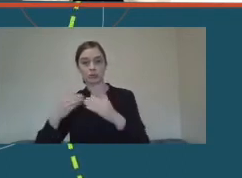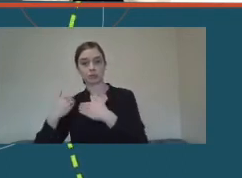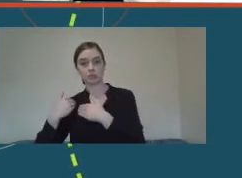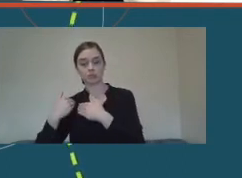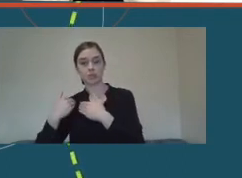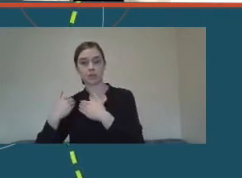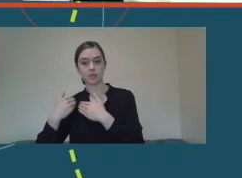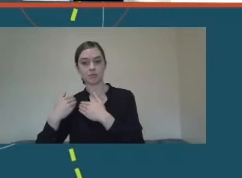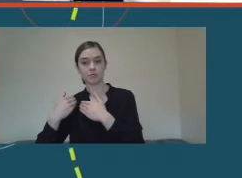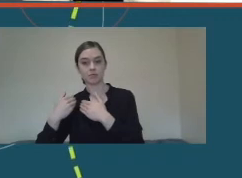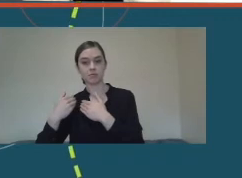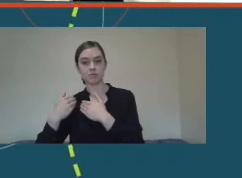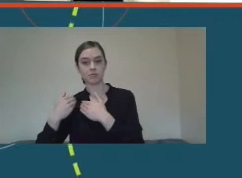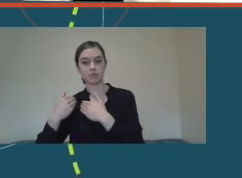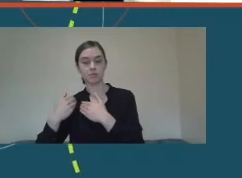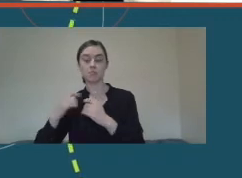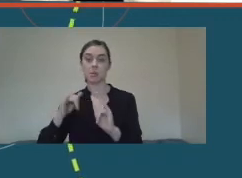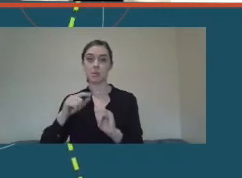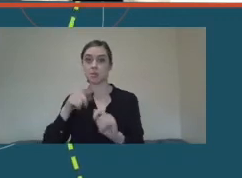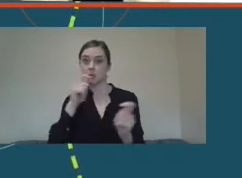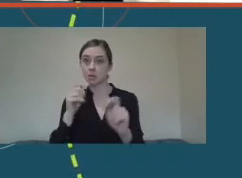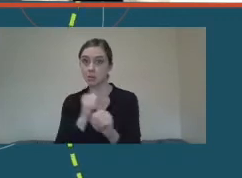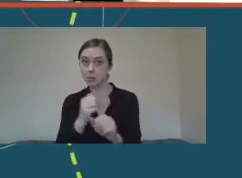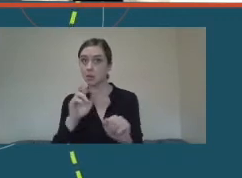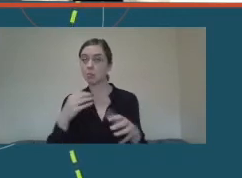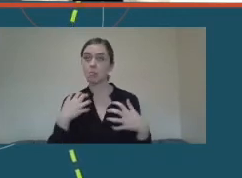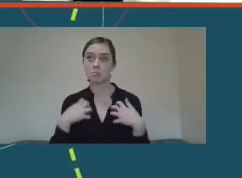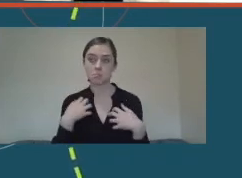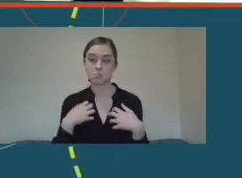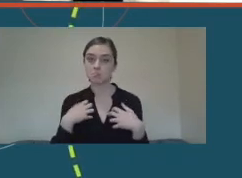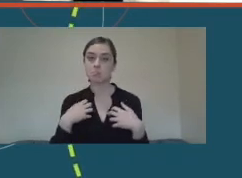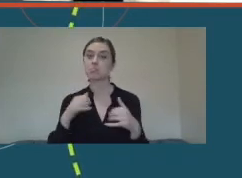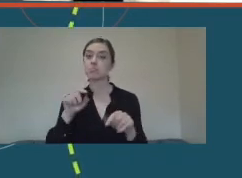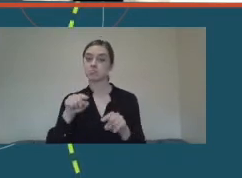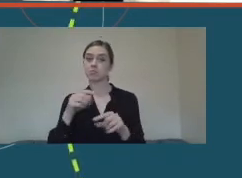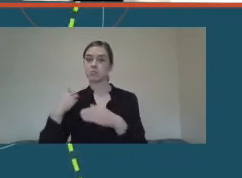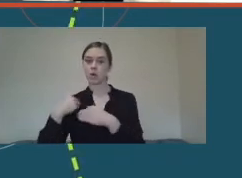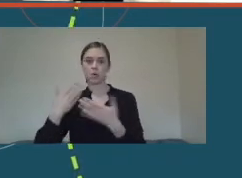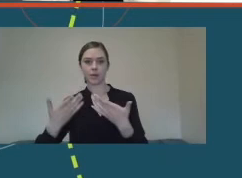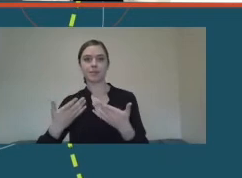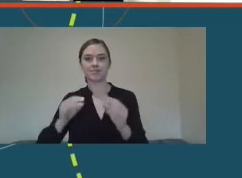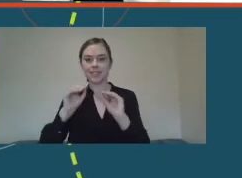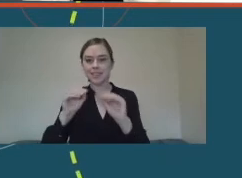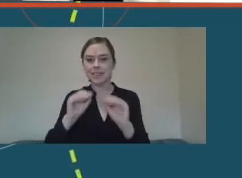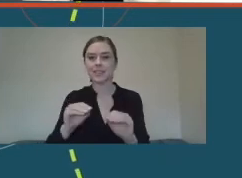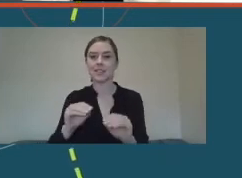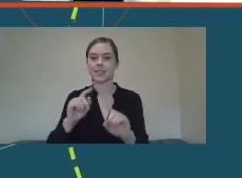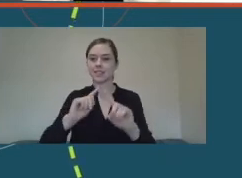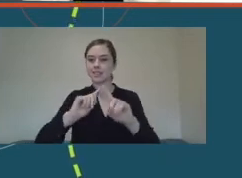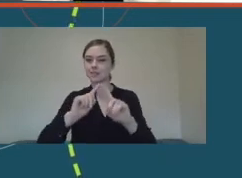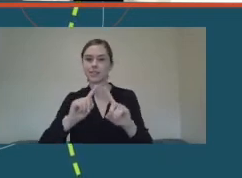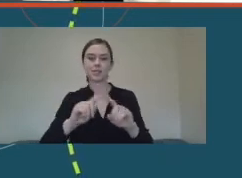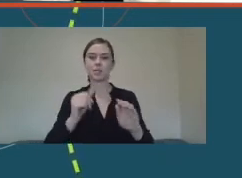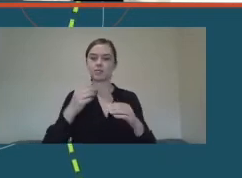mentor is something you're thinking about or interested in, is to be able to teach your participants critical wellness skills that will allow them